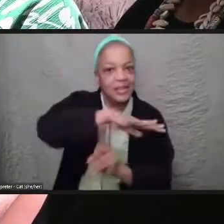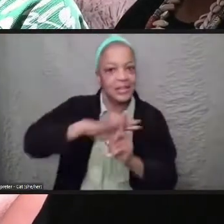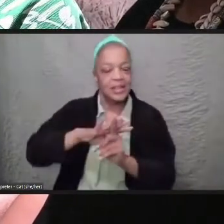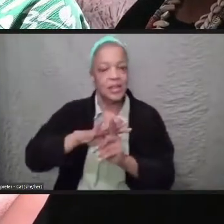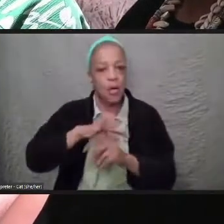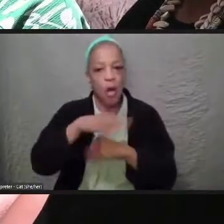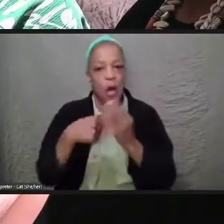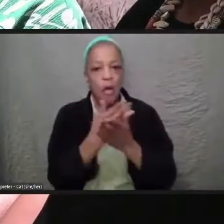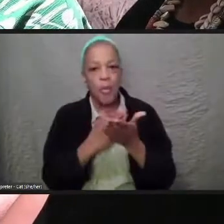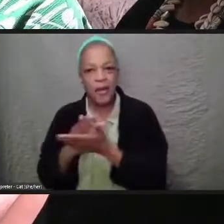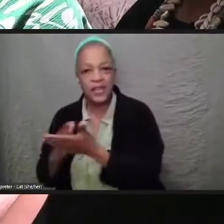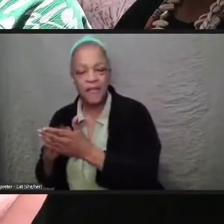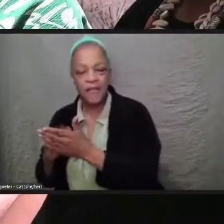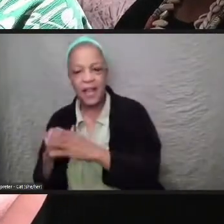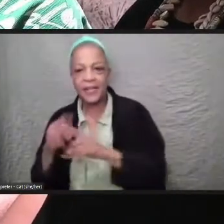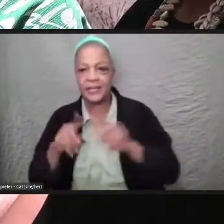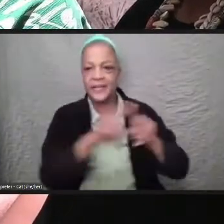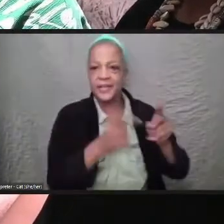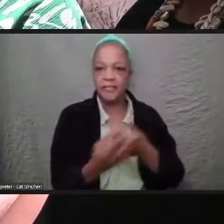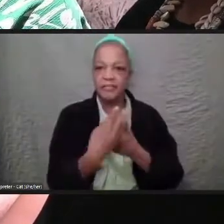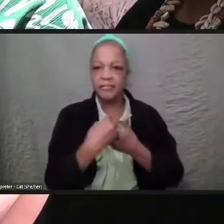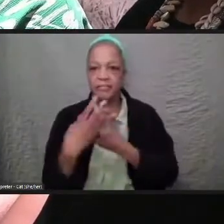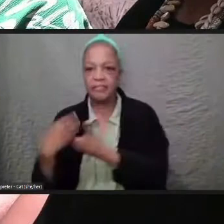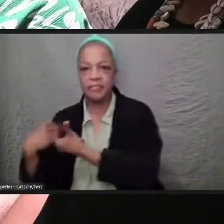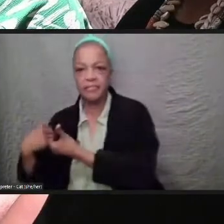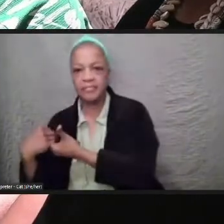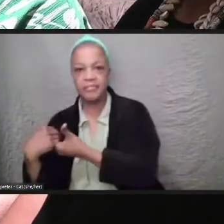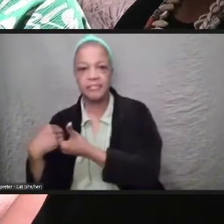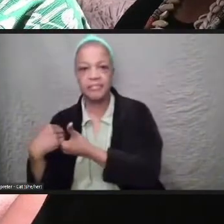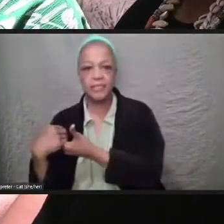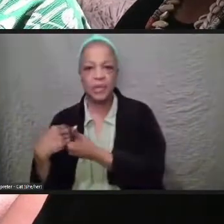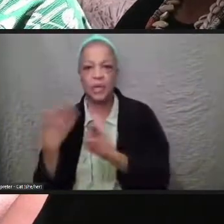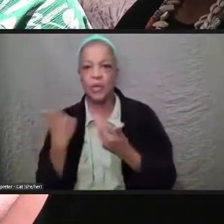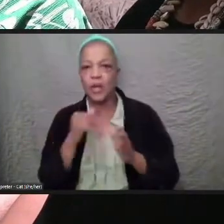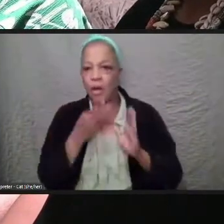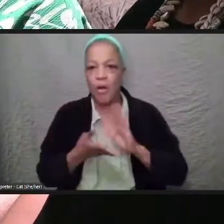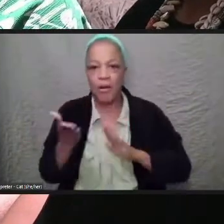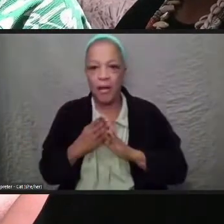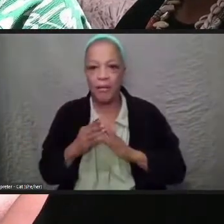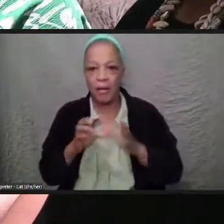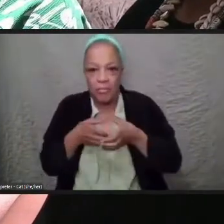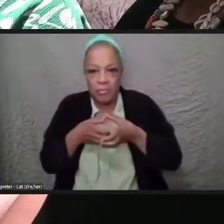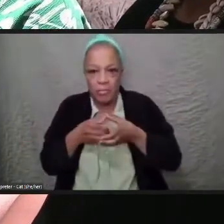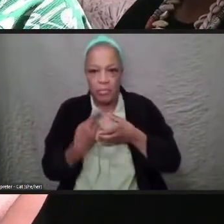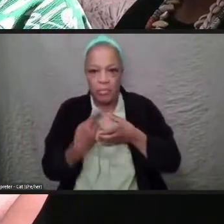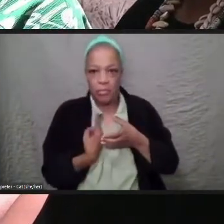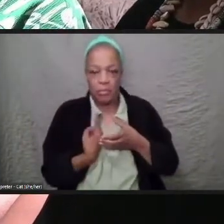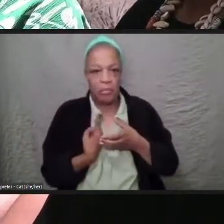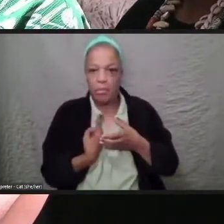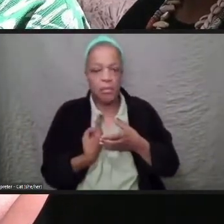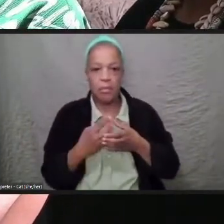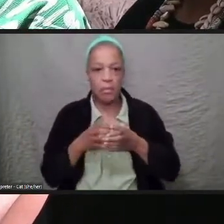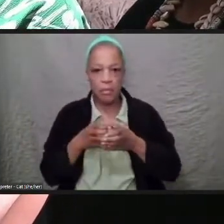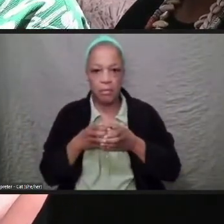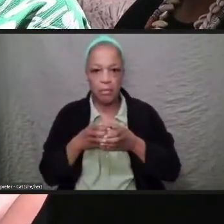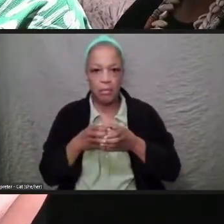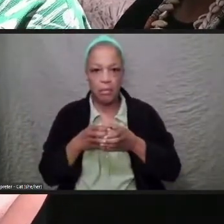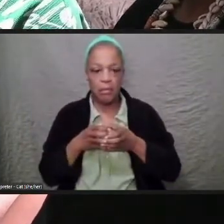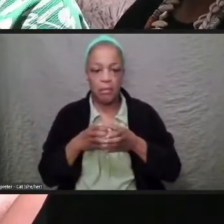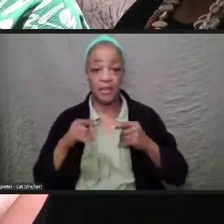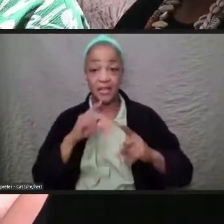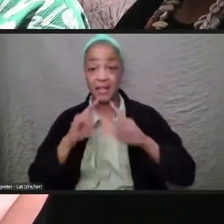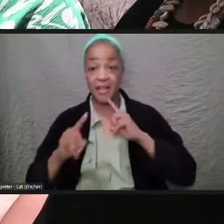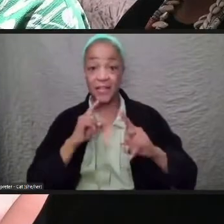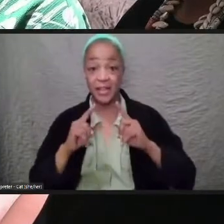of this. And you know, we don't operate within a silo. And the way that these